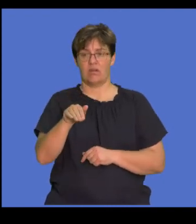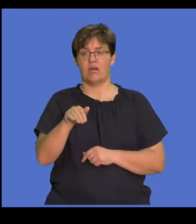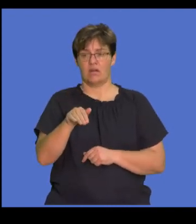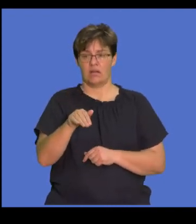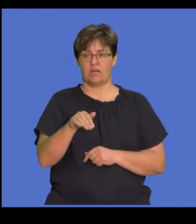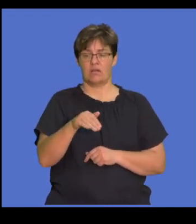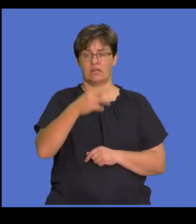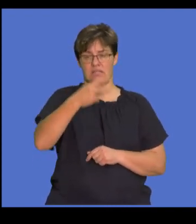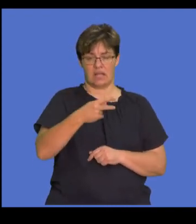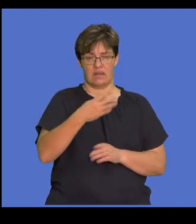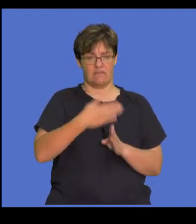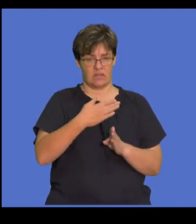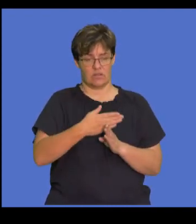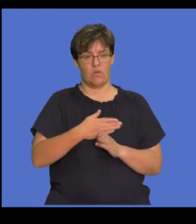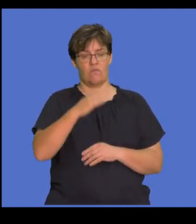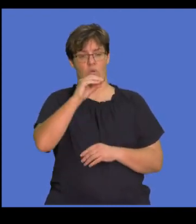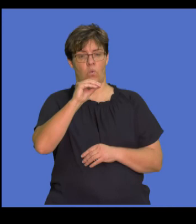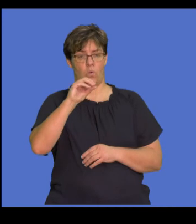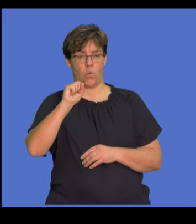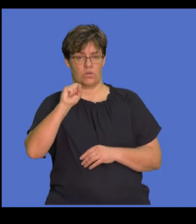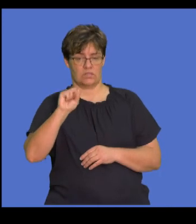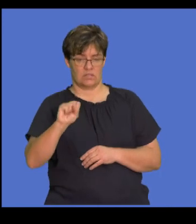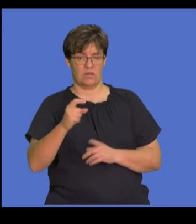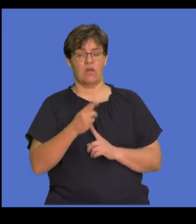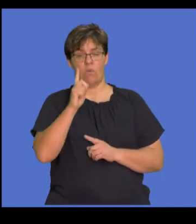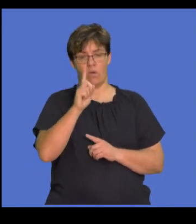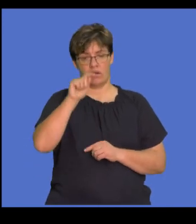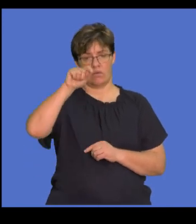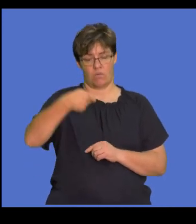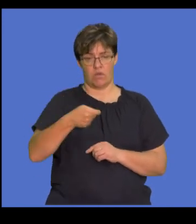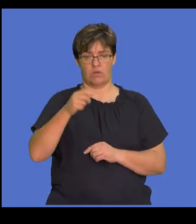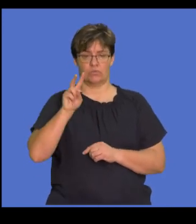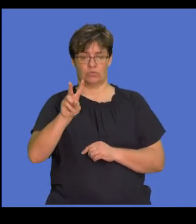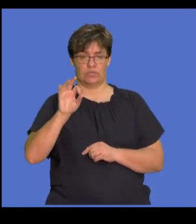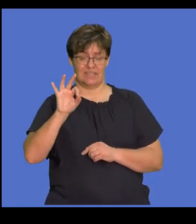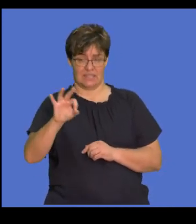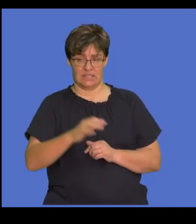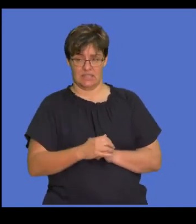over the second function of cos